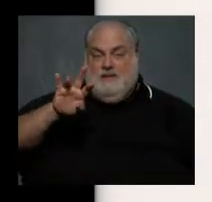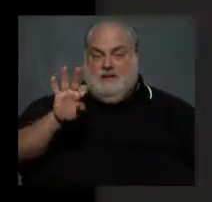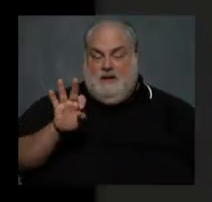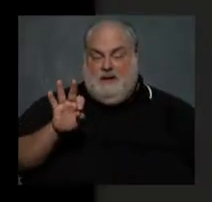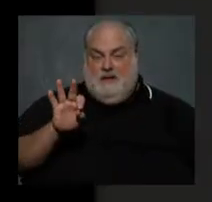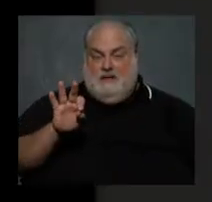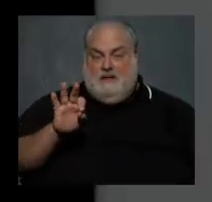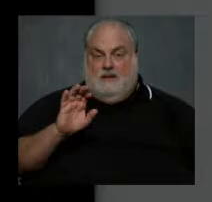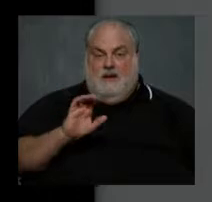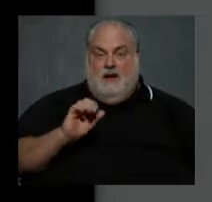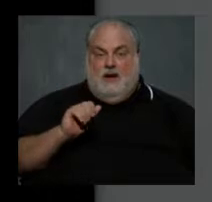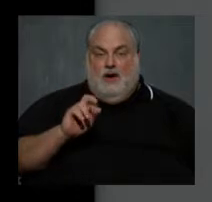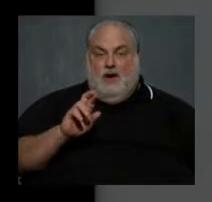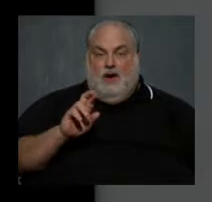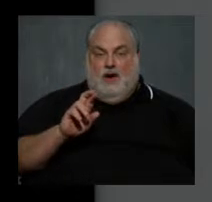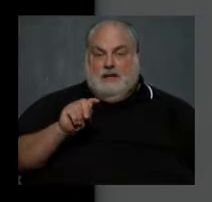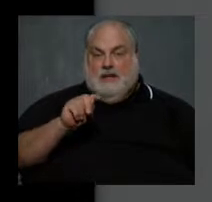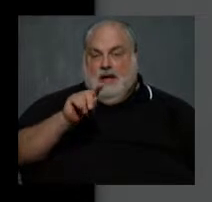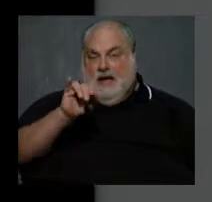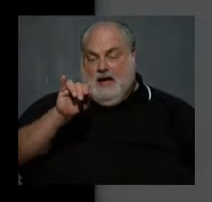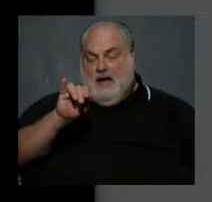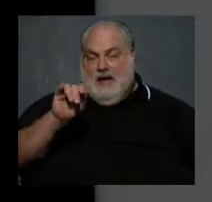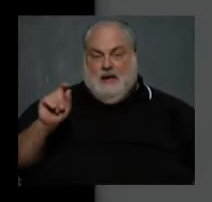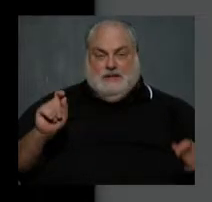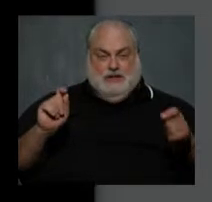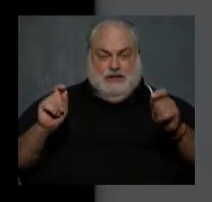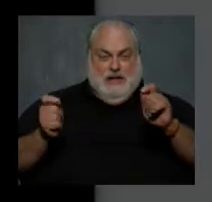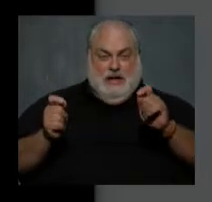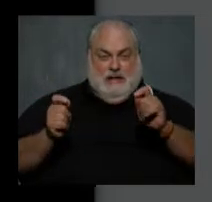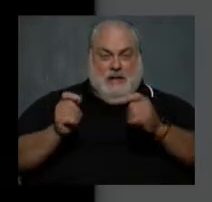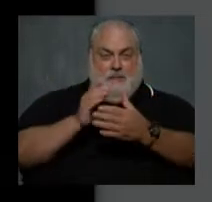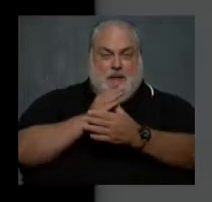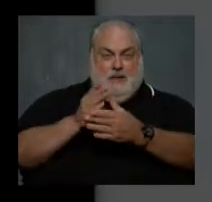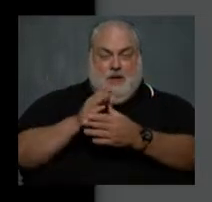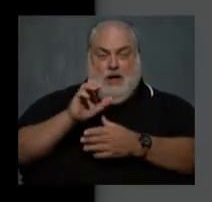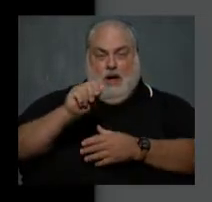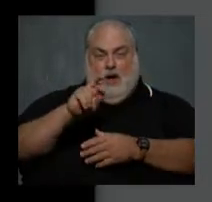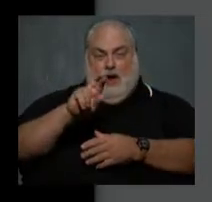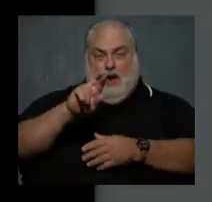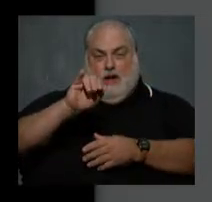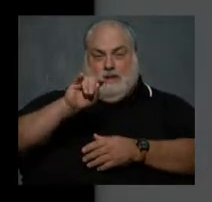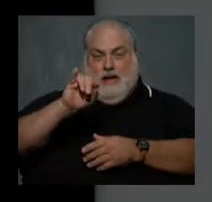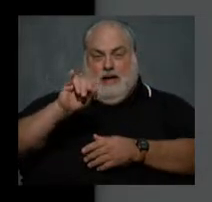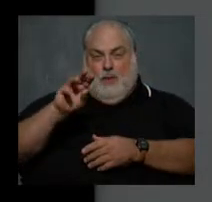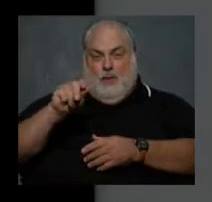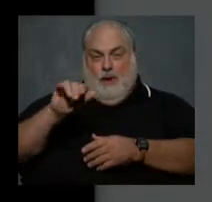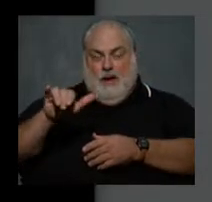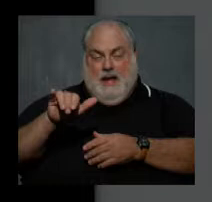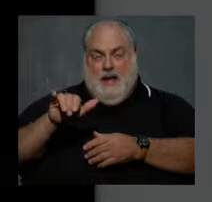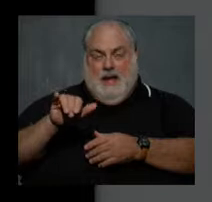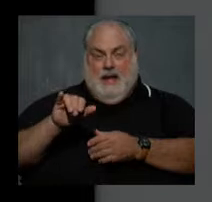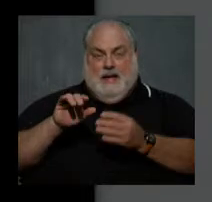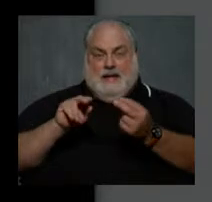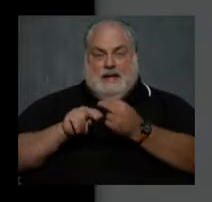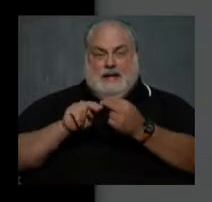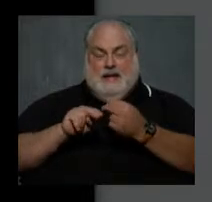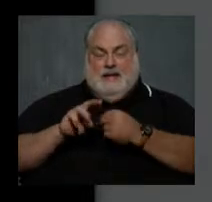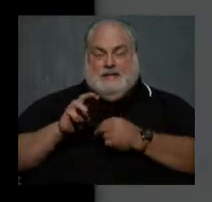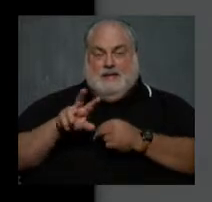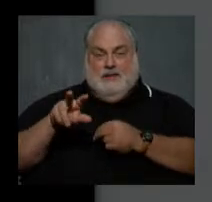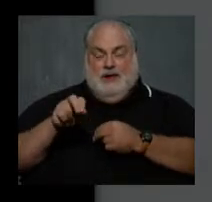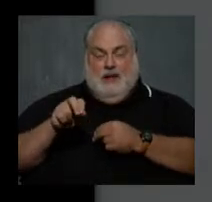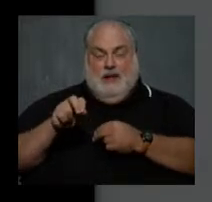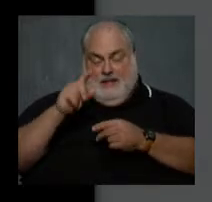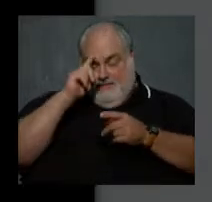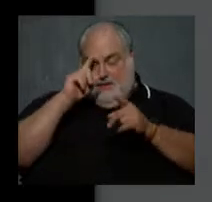LA-0079, Carti Land Alteration Variance Request, located between Carti Way and I-630. The applicant has agreed to the planting